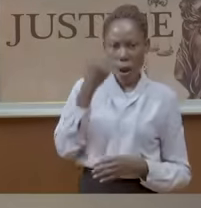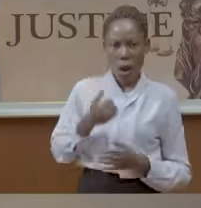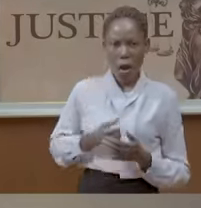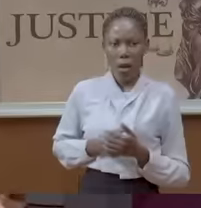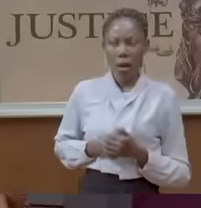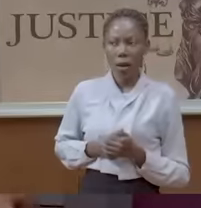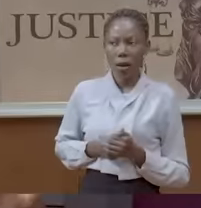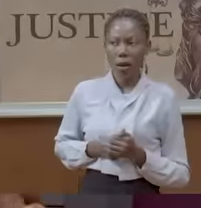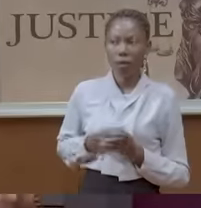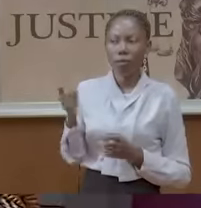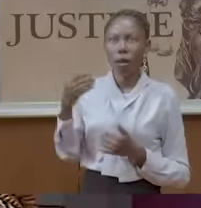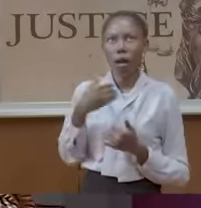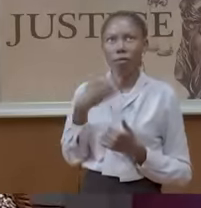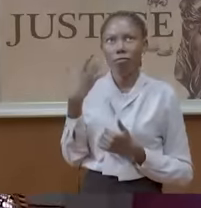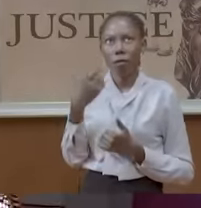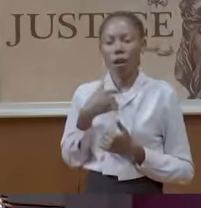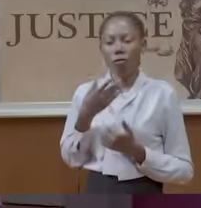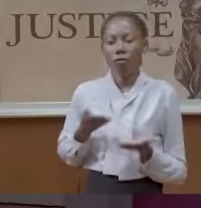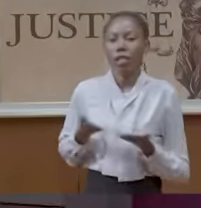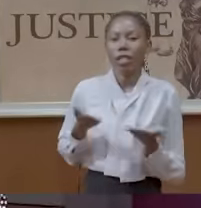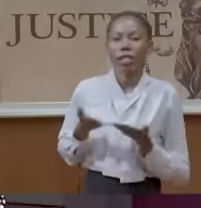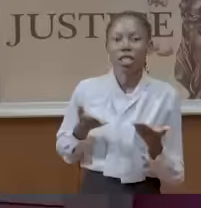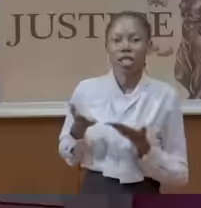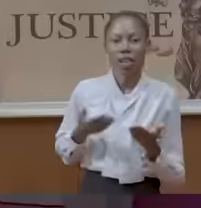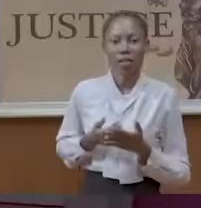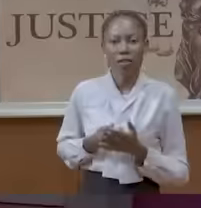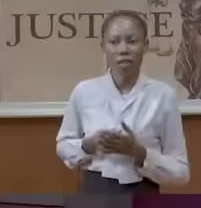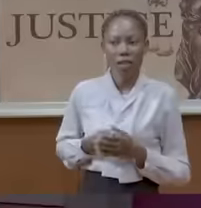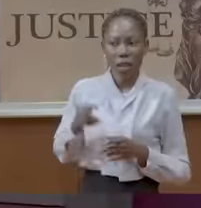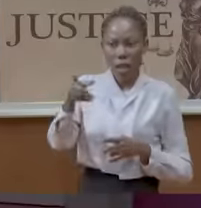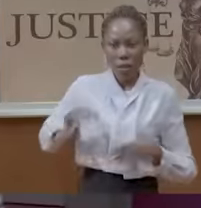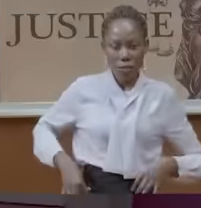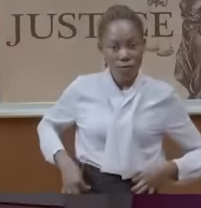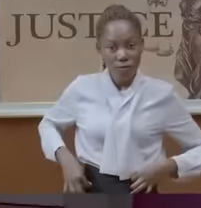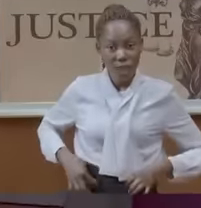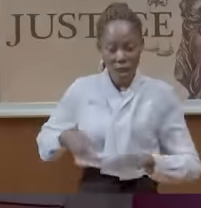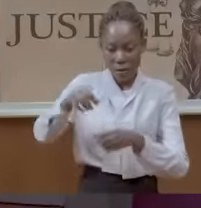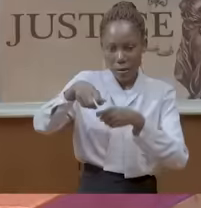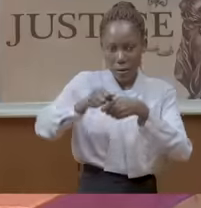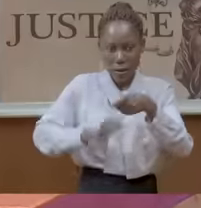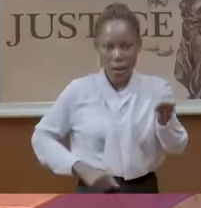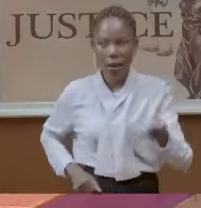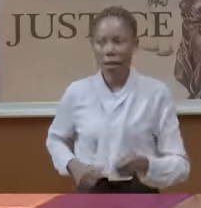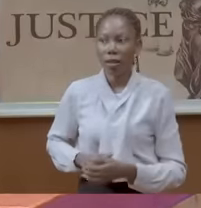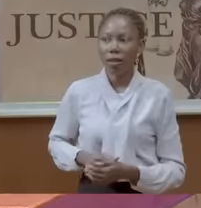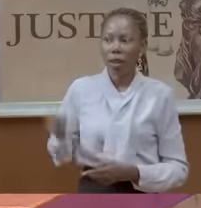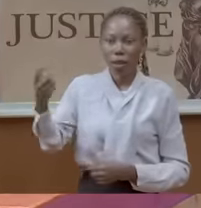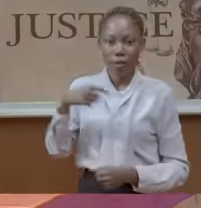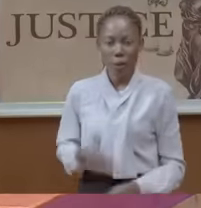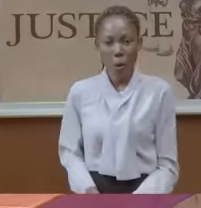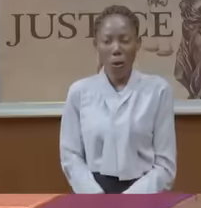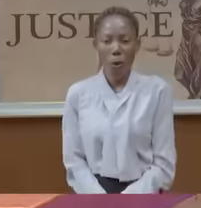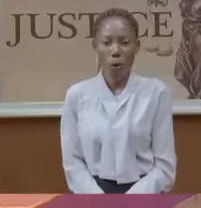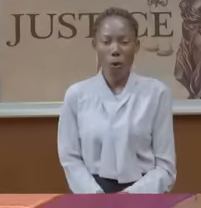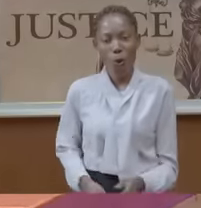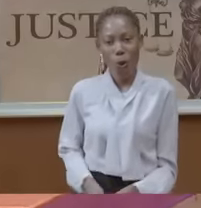had a house girl, blessing. She told me naked before the girl. Naked, bare, nothing. I would do like this. This